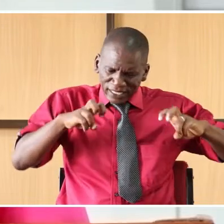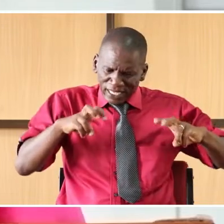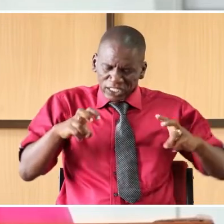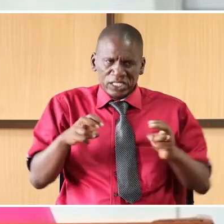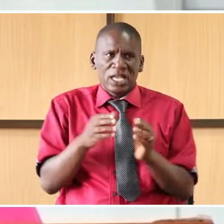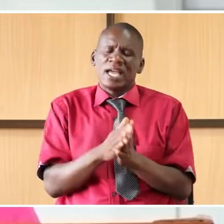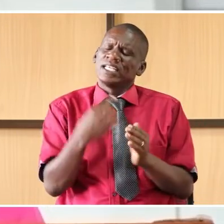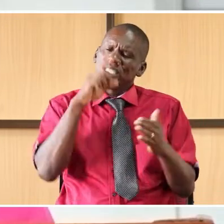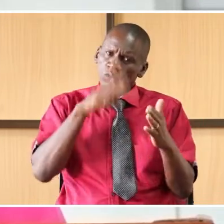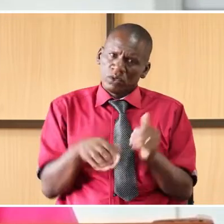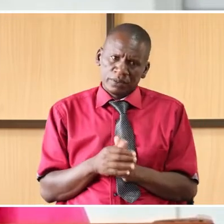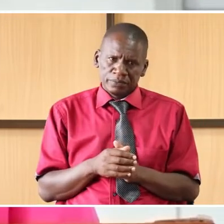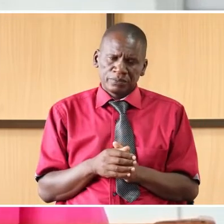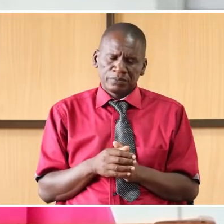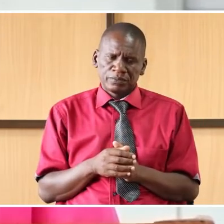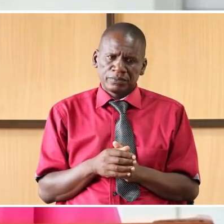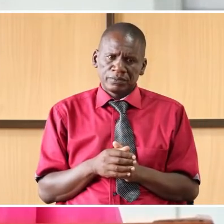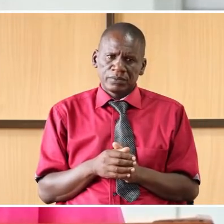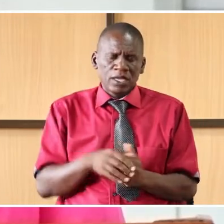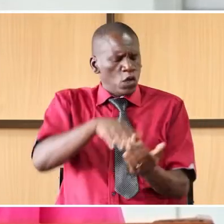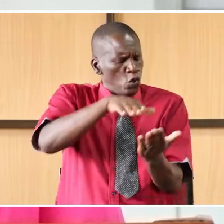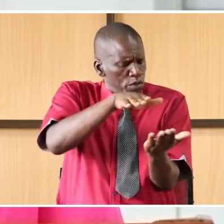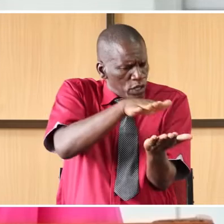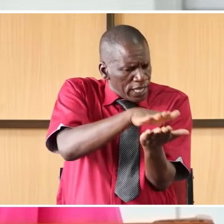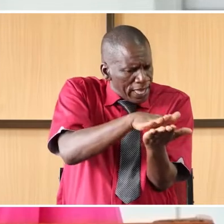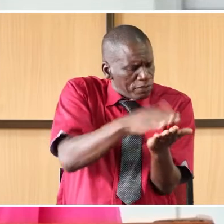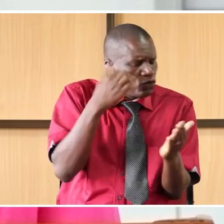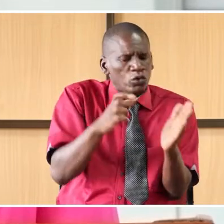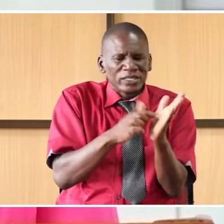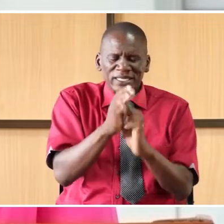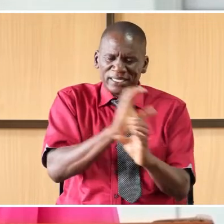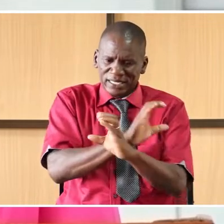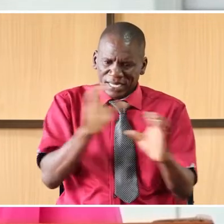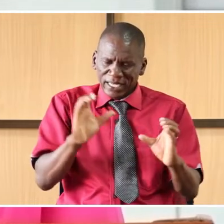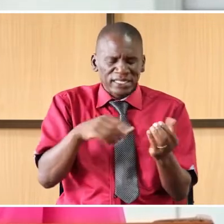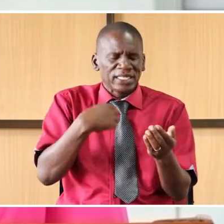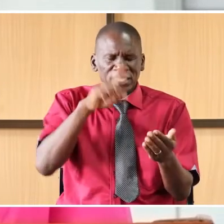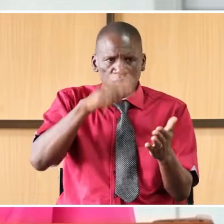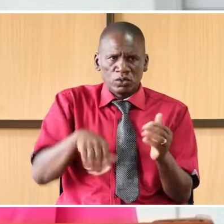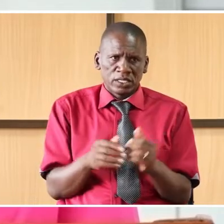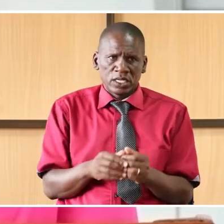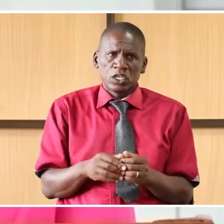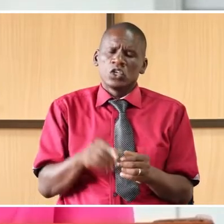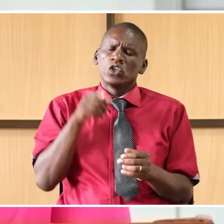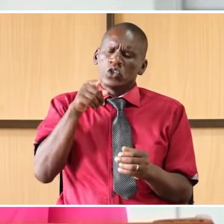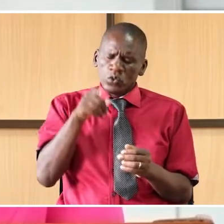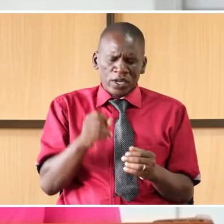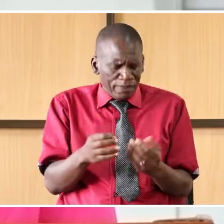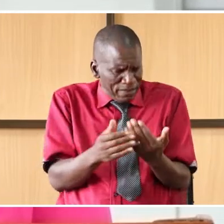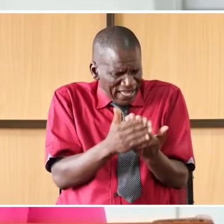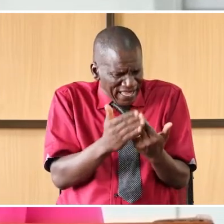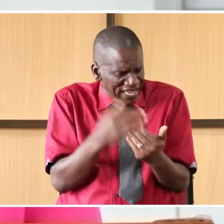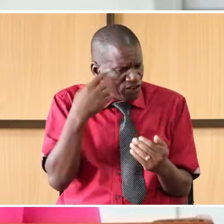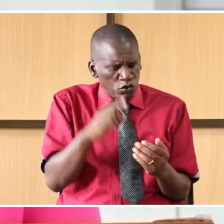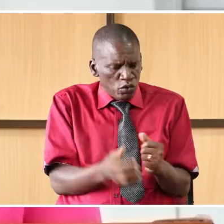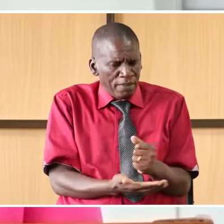and it says, kept for Jesus Christ. It says, you will be attended to.